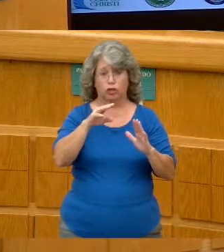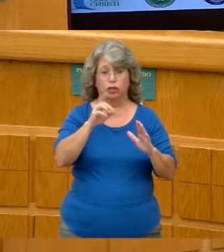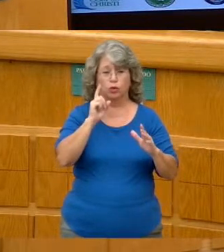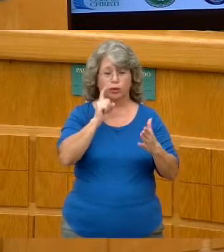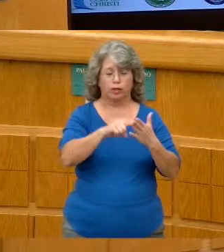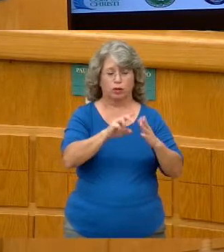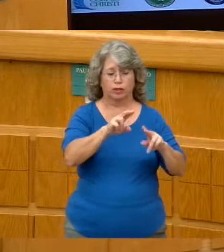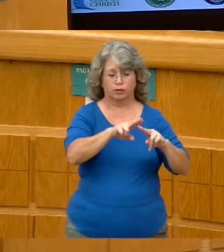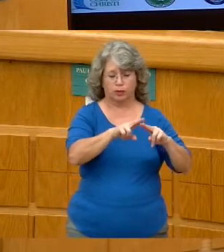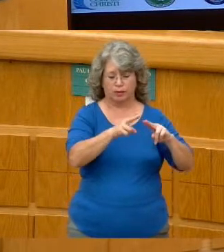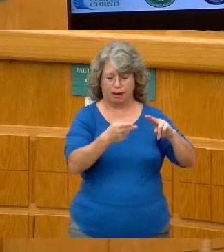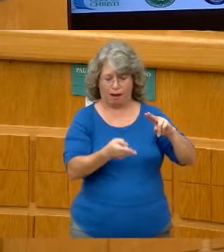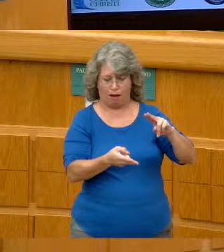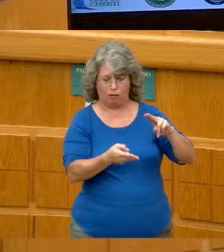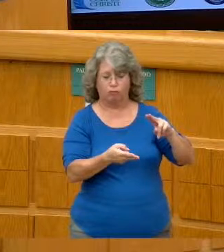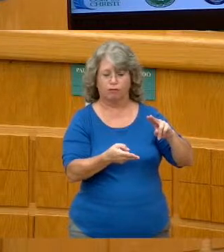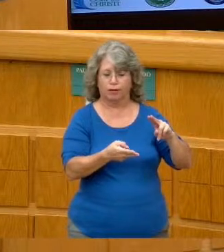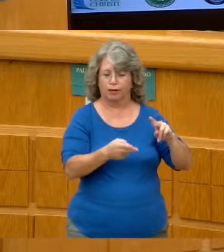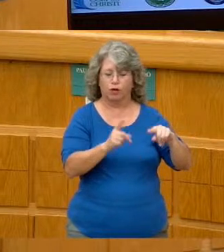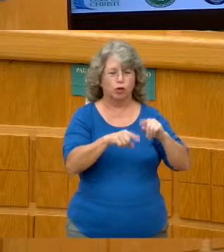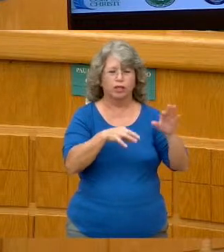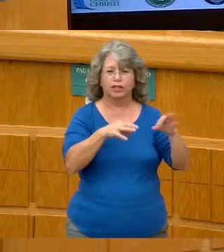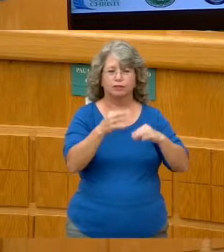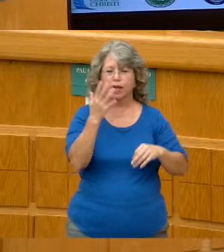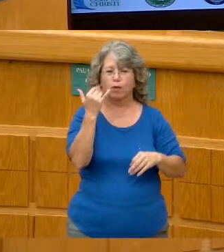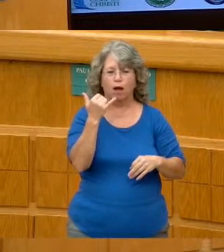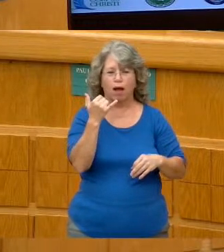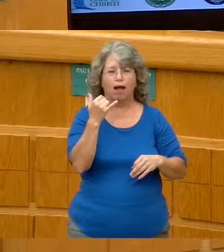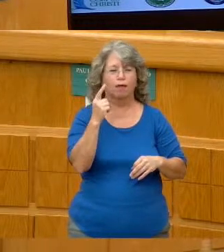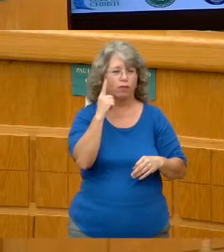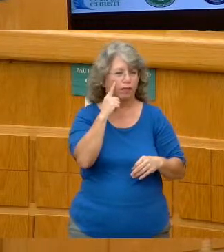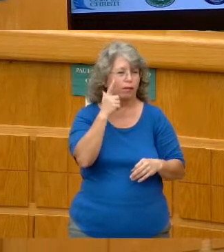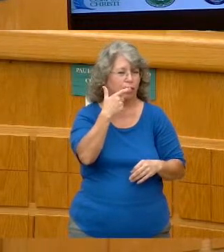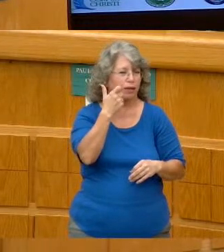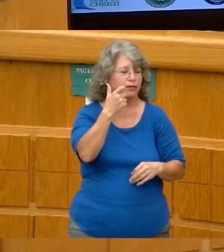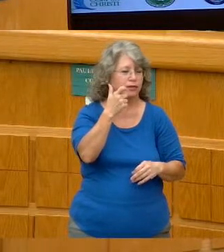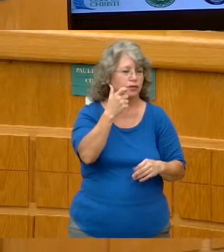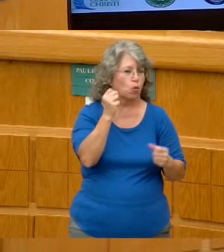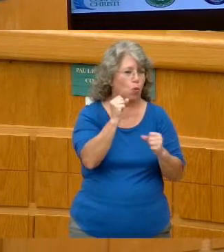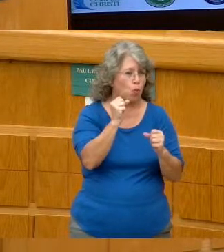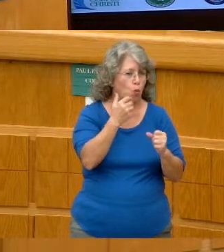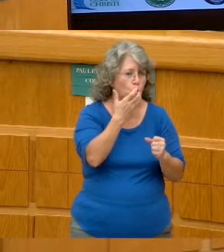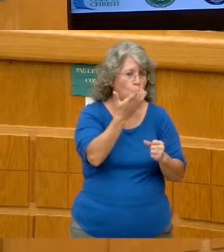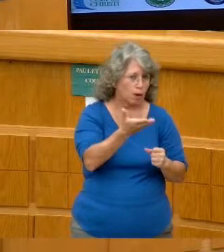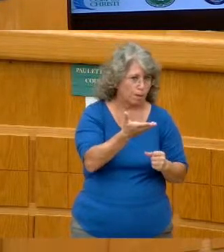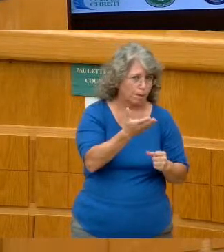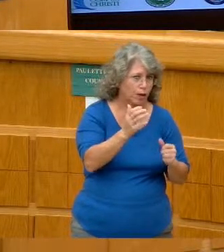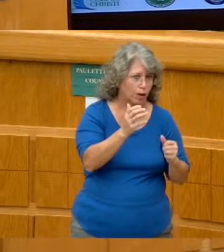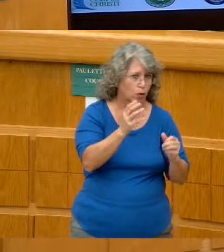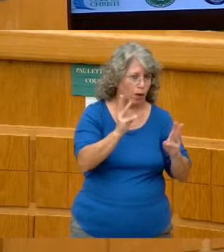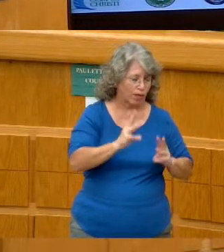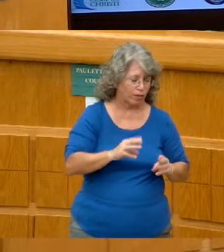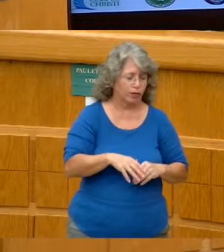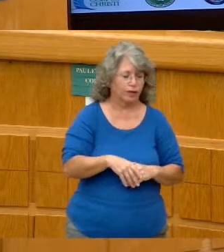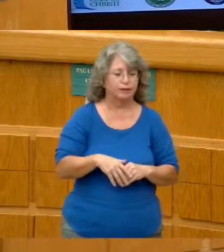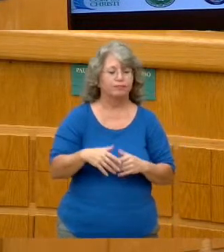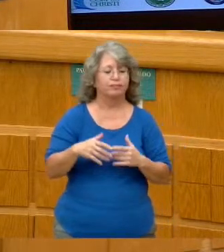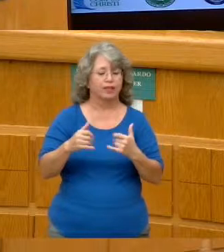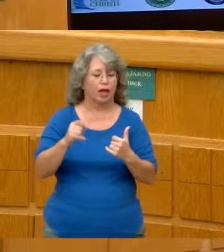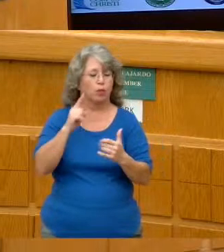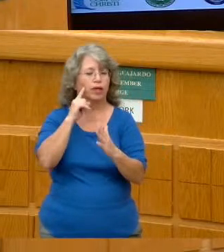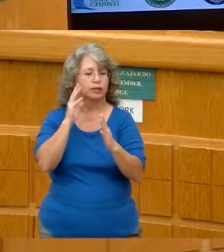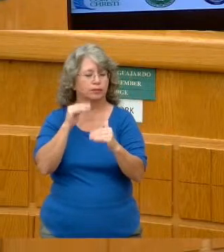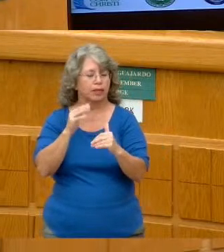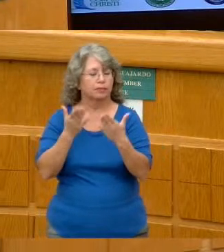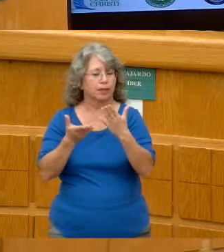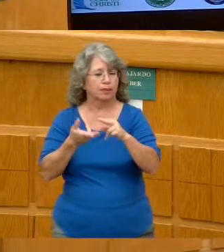expect that that's going to cut against us now moving into the fall. The one thing that has changed in our